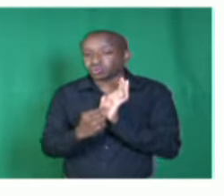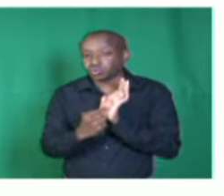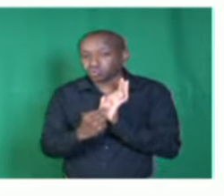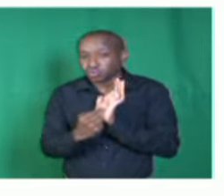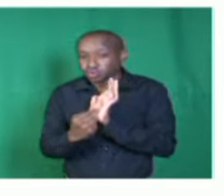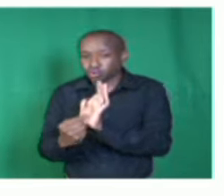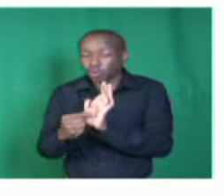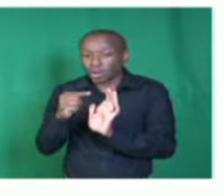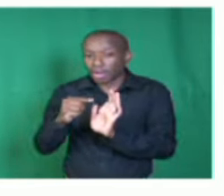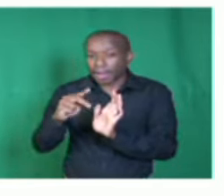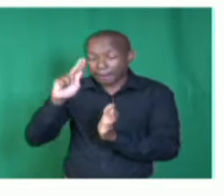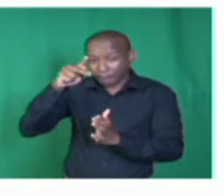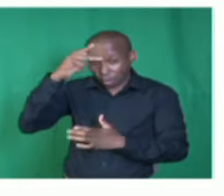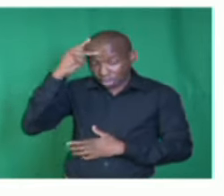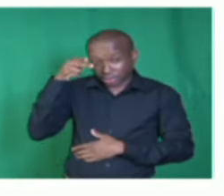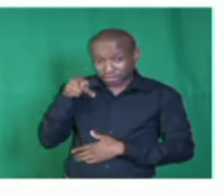is a policy.